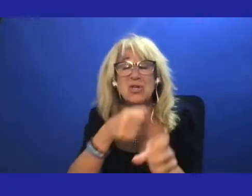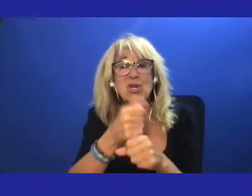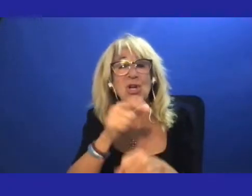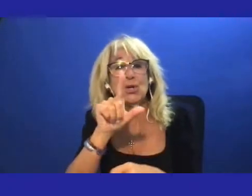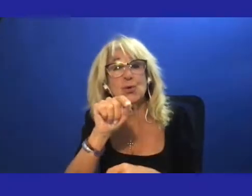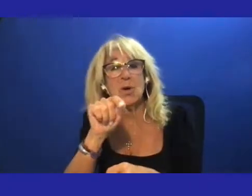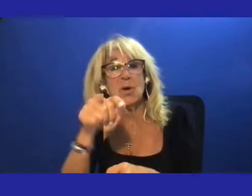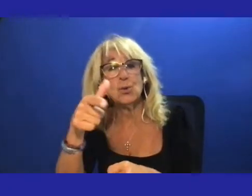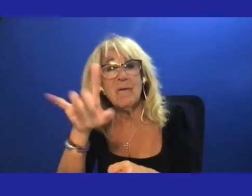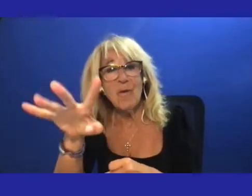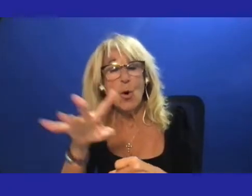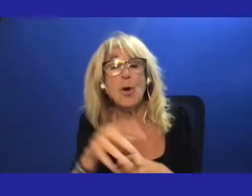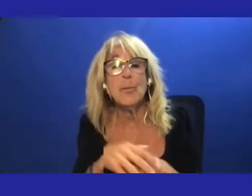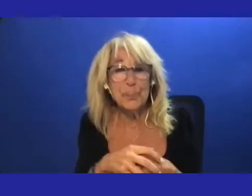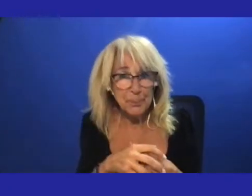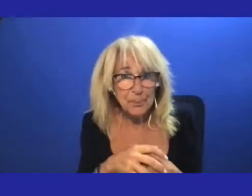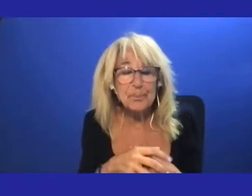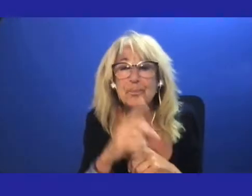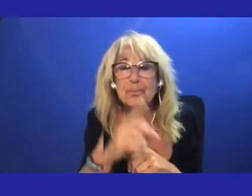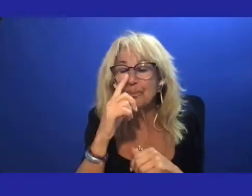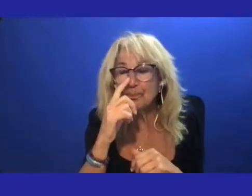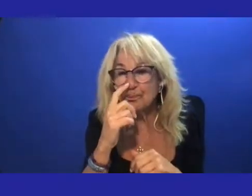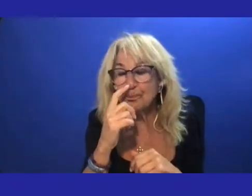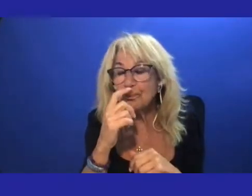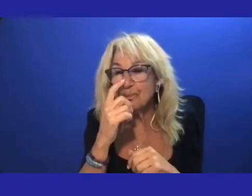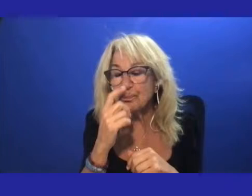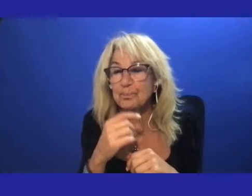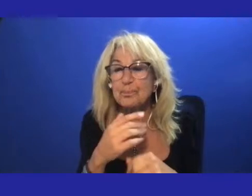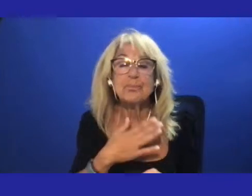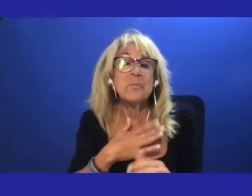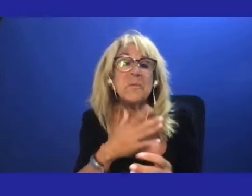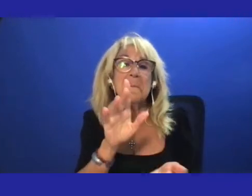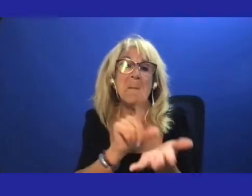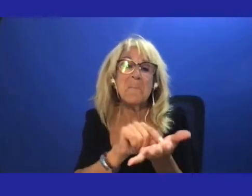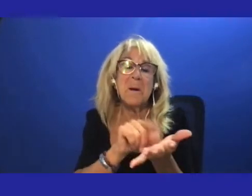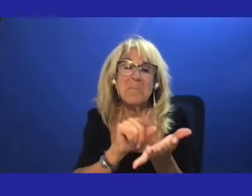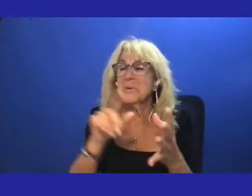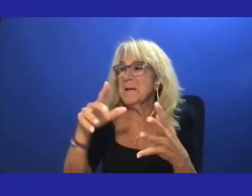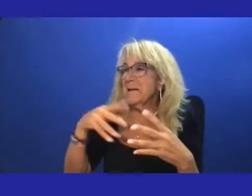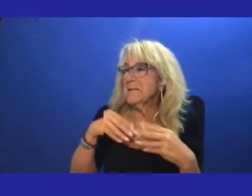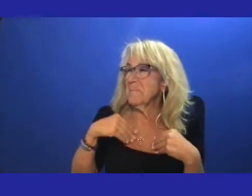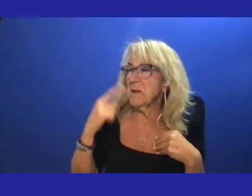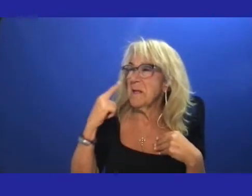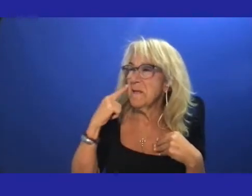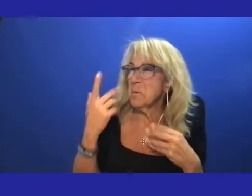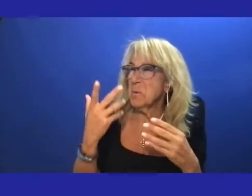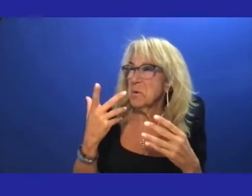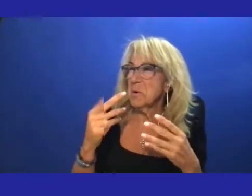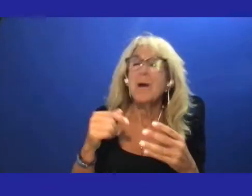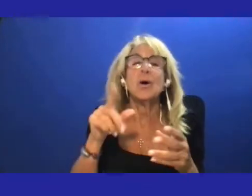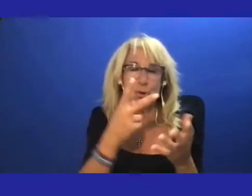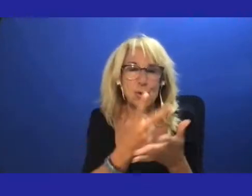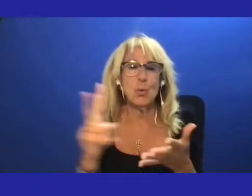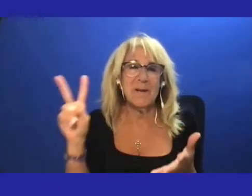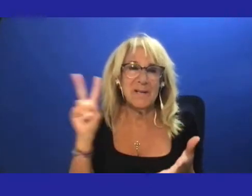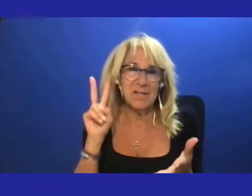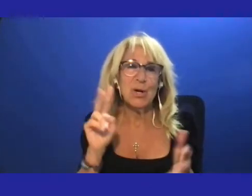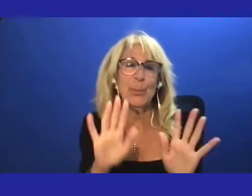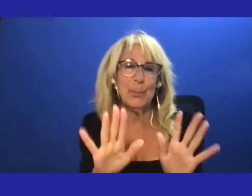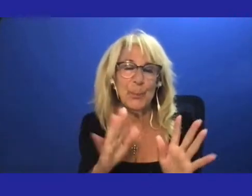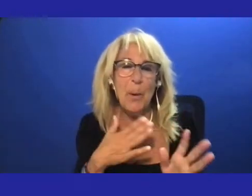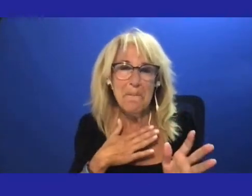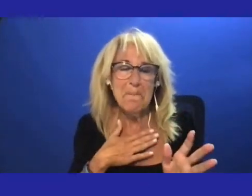in the practice meeting. One of my publications got accepted about 2 weeks ago with minor revision, so like a big deal, really cool, about